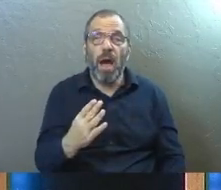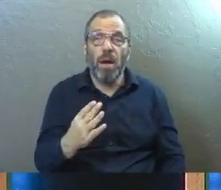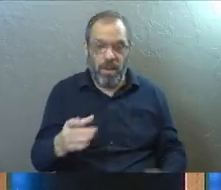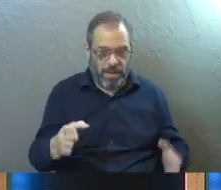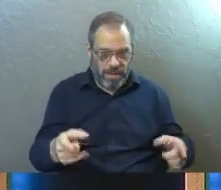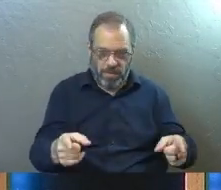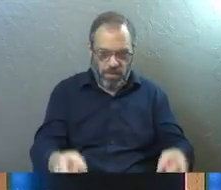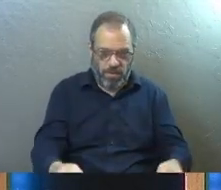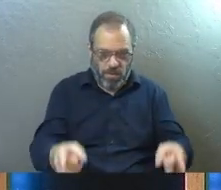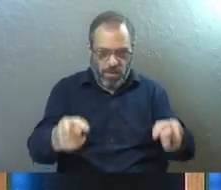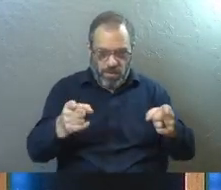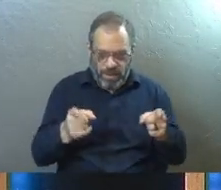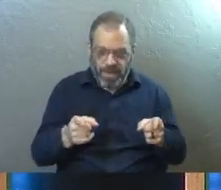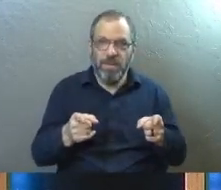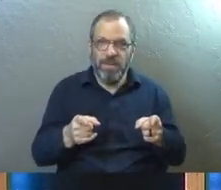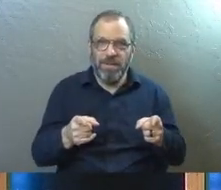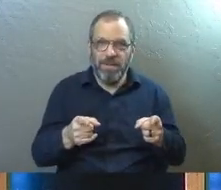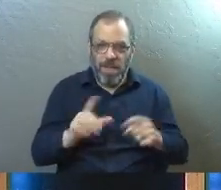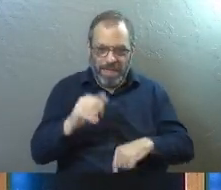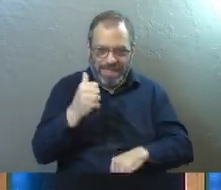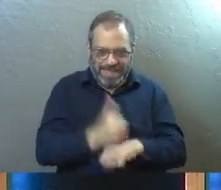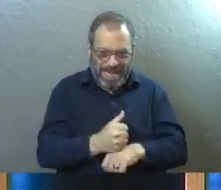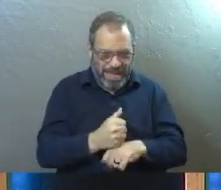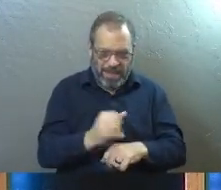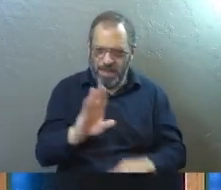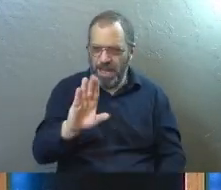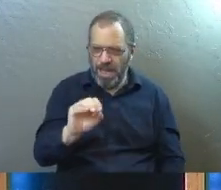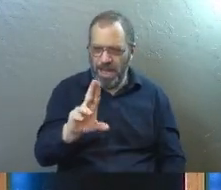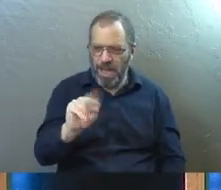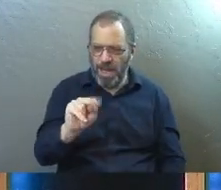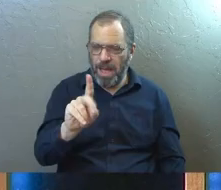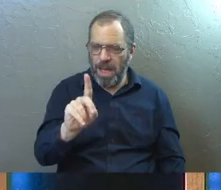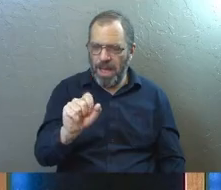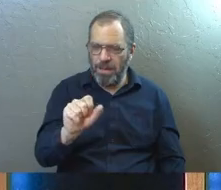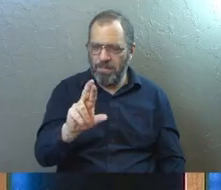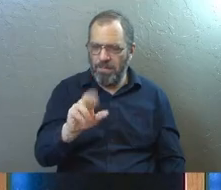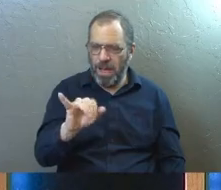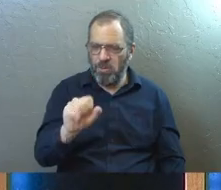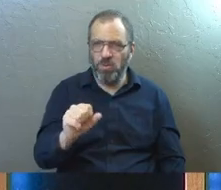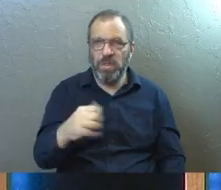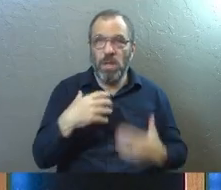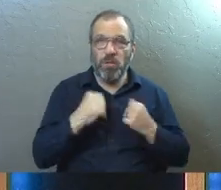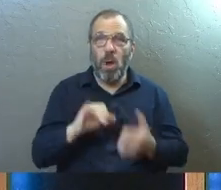bumpers. Your job is to set some parameters, some boundaries, some healthy guidelines in your